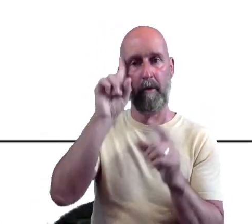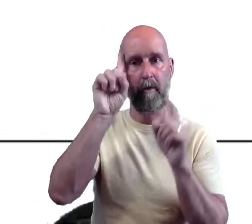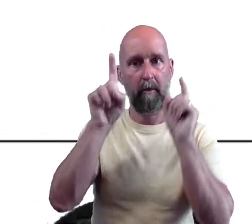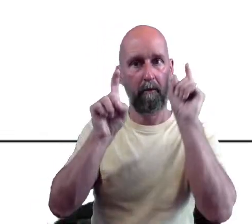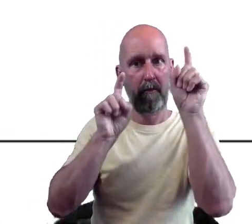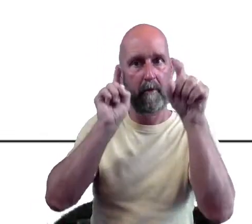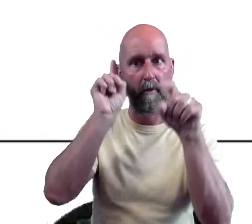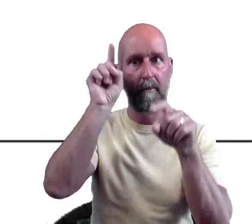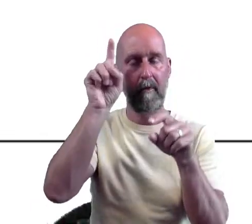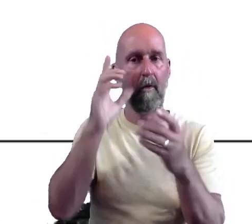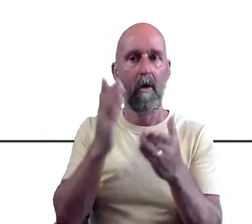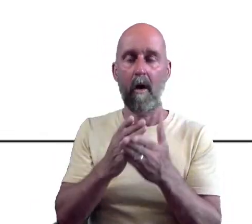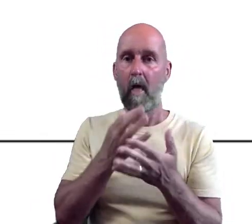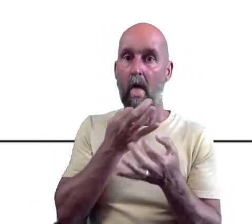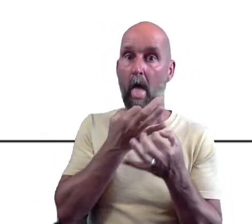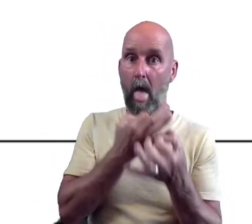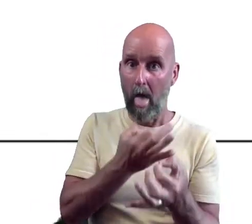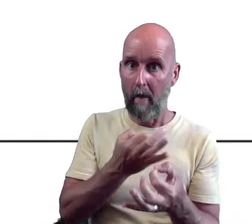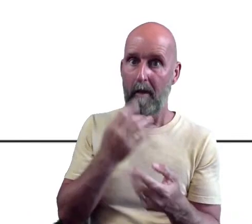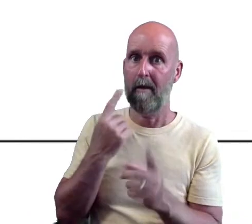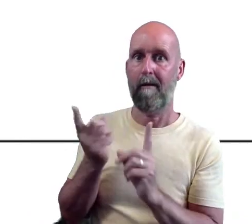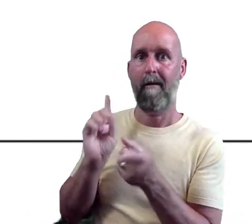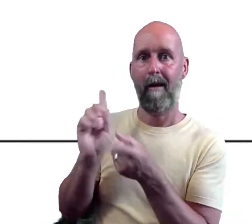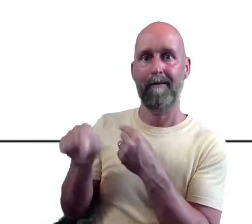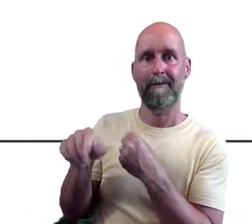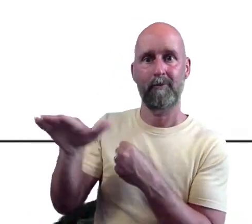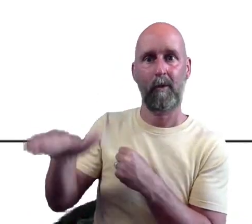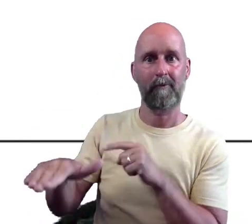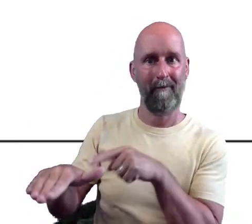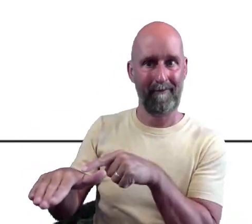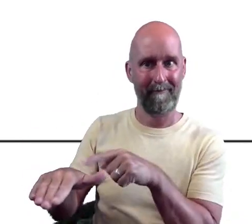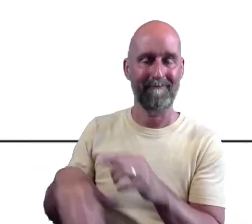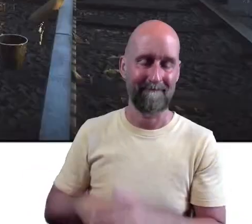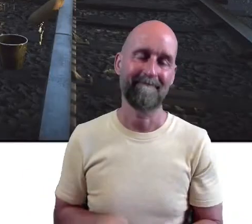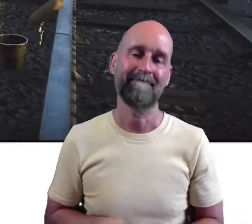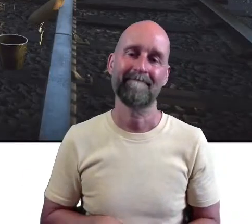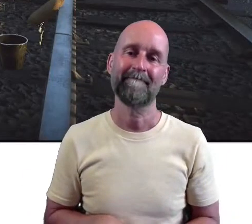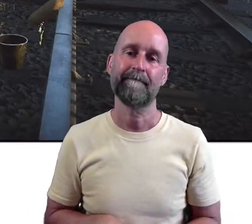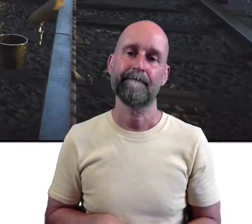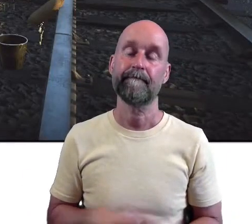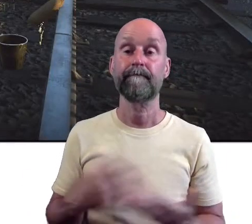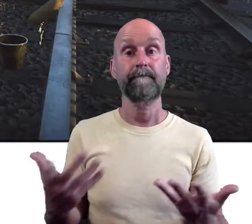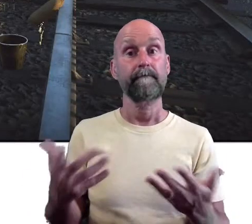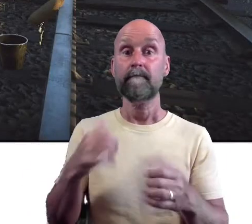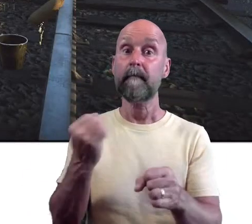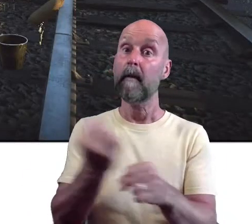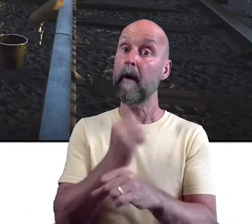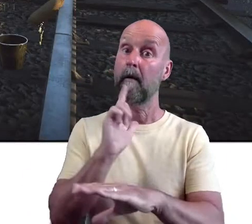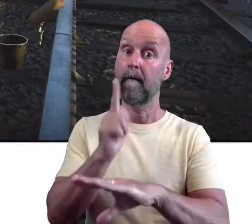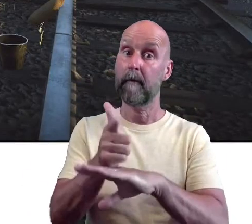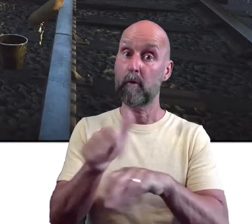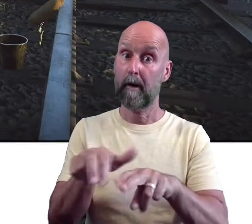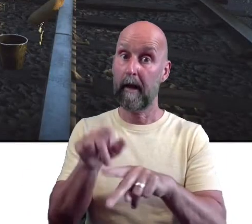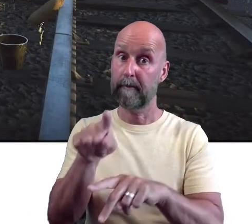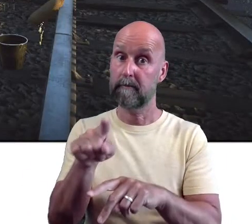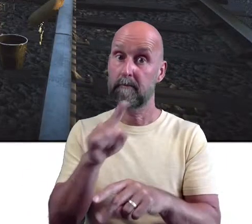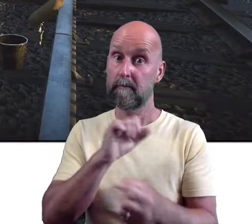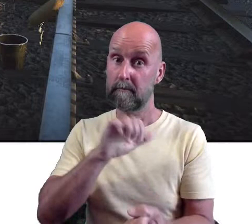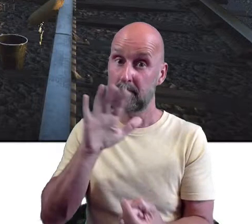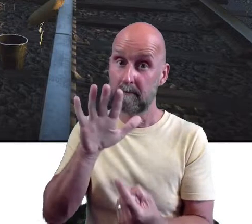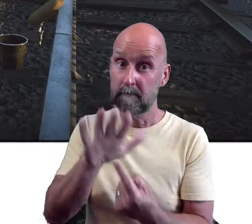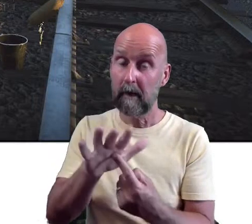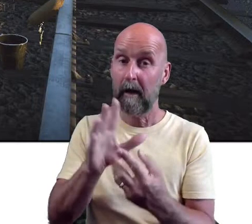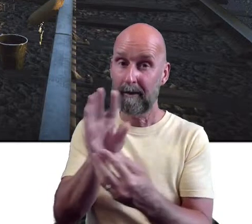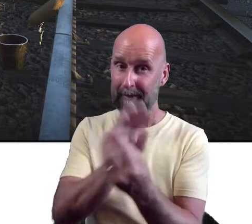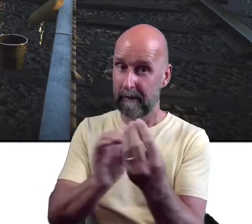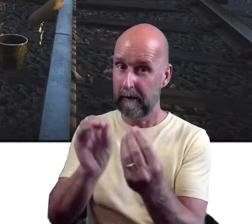compelling answer you can provide to that little kid. So in video games, one of the key methods used by designers to